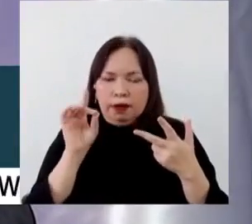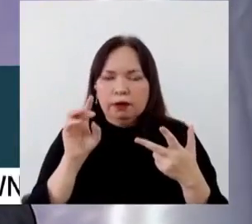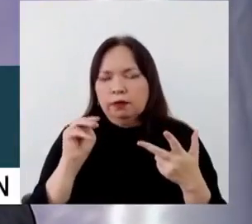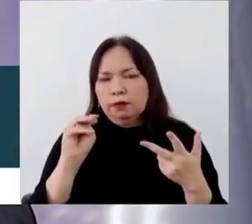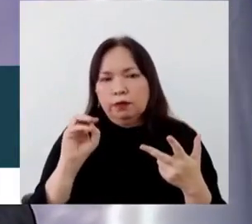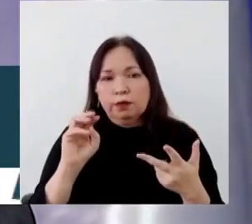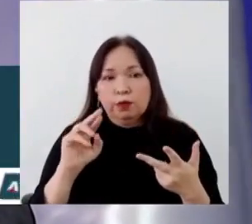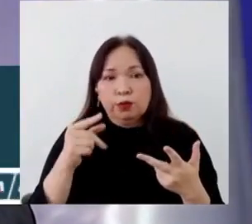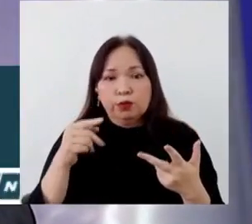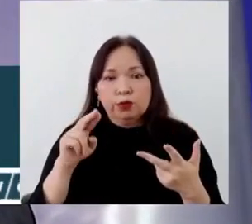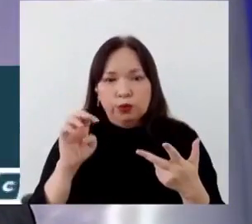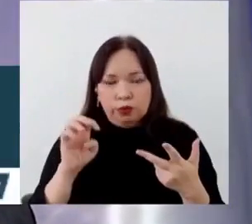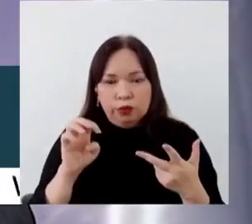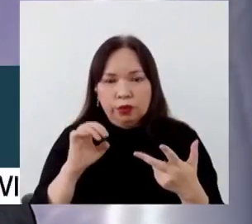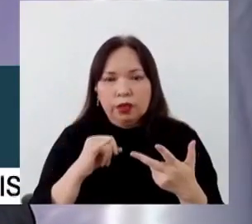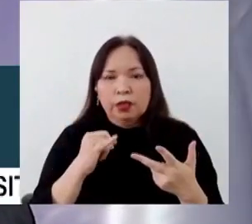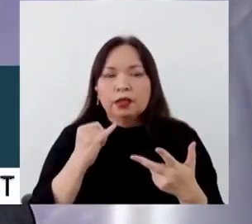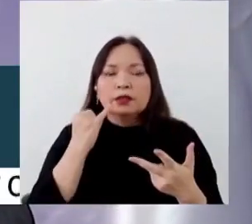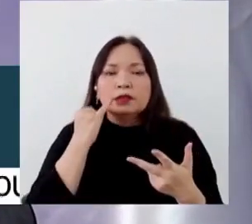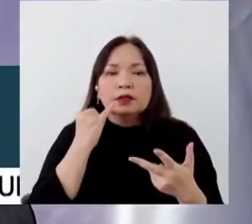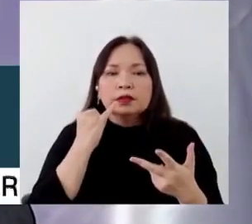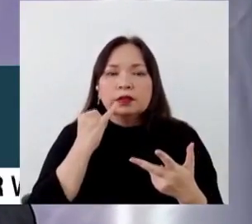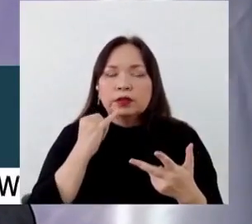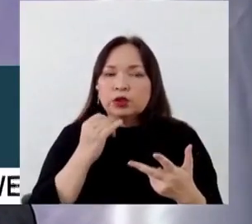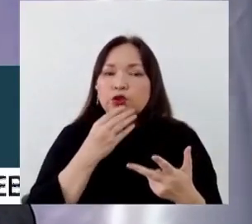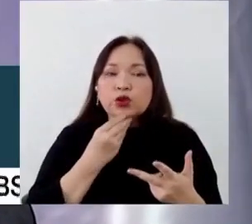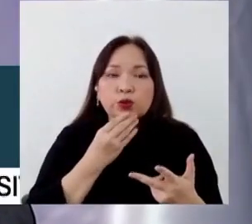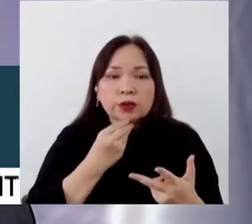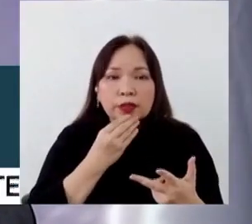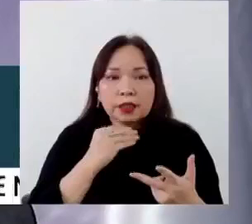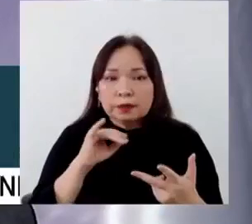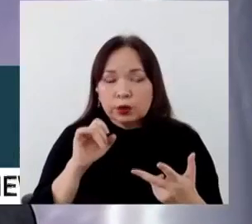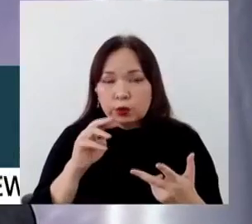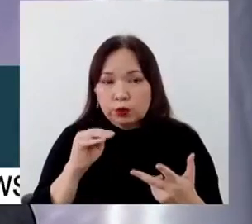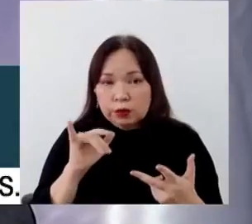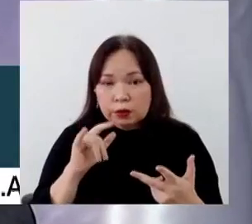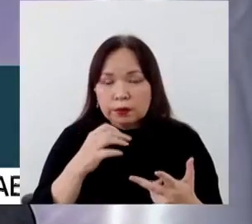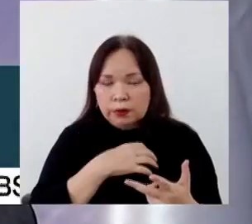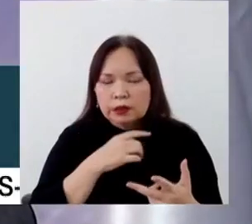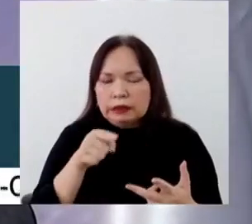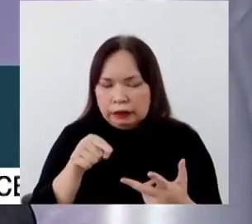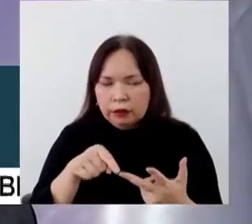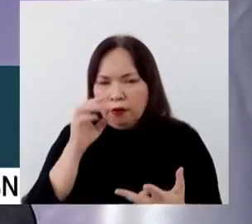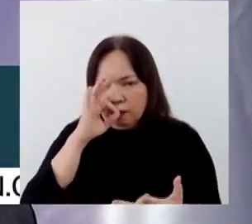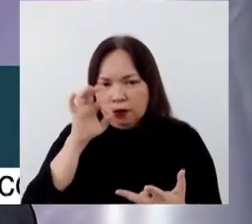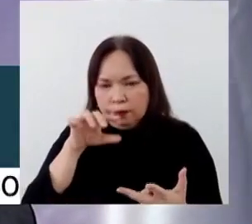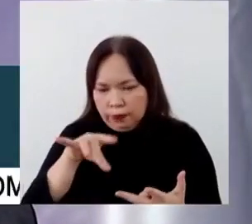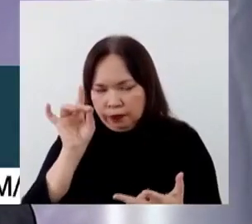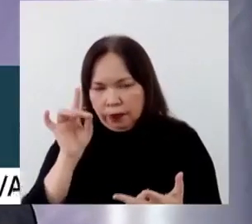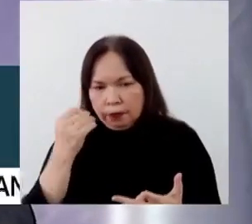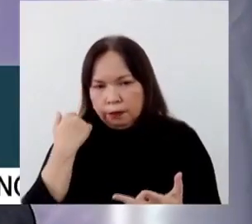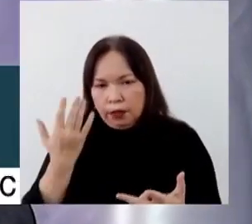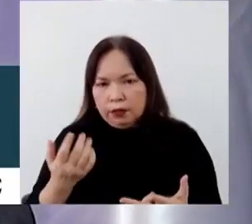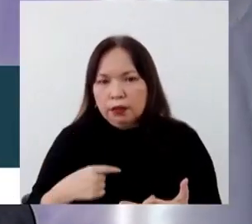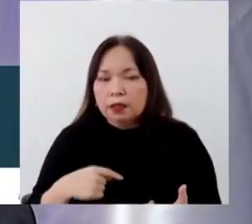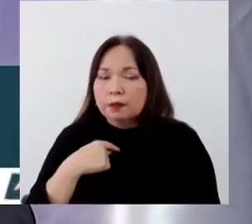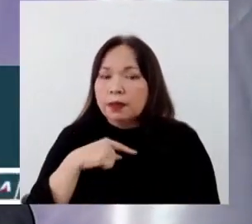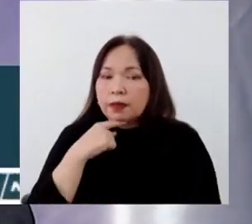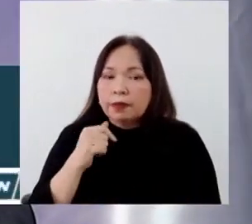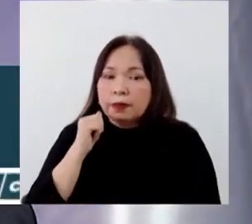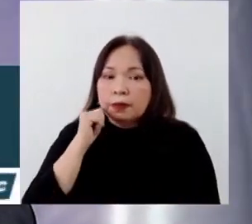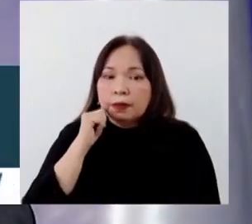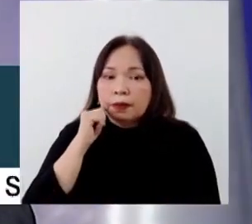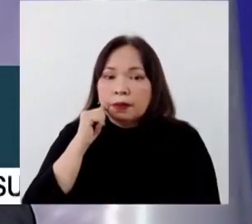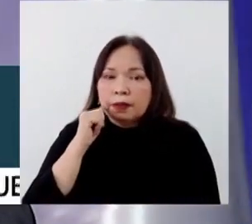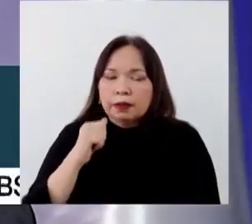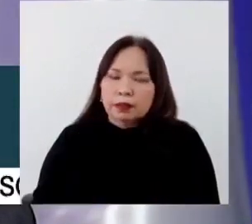the Jerusalem police confirmed. Okay. Filipino. Apparently, the landlady also, I'm